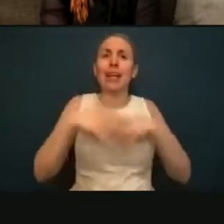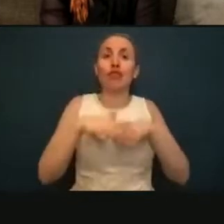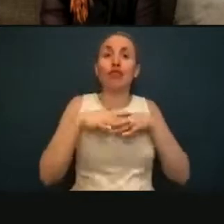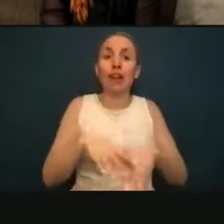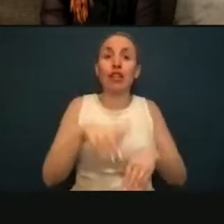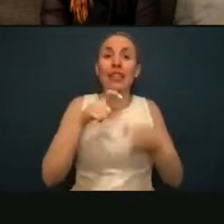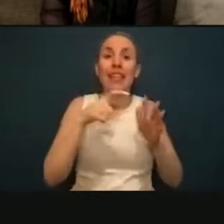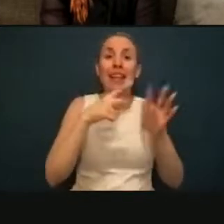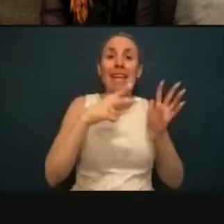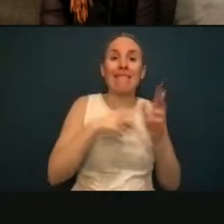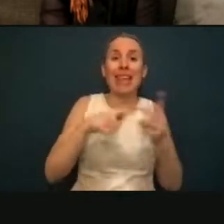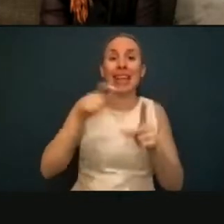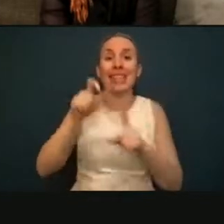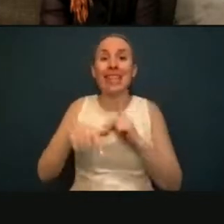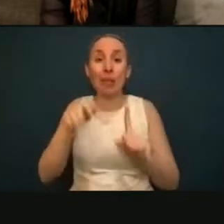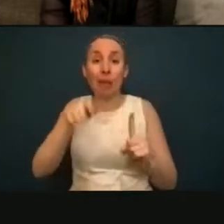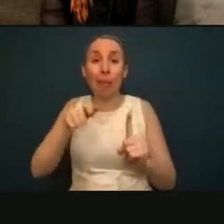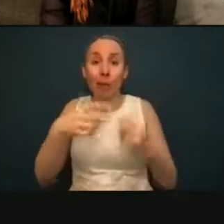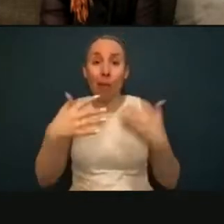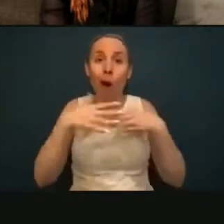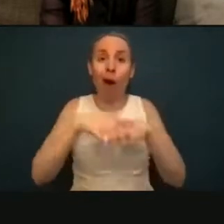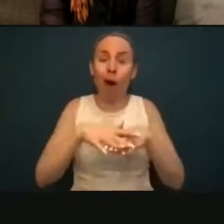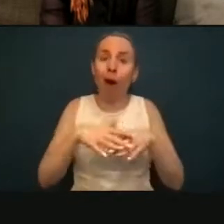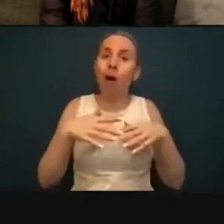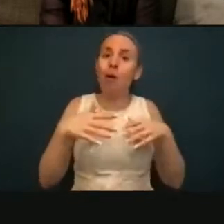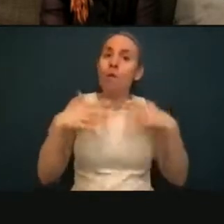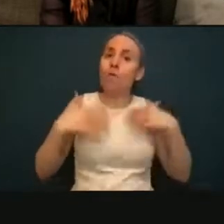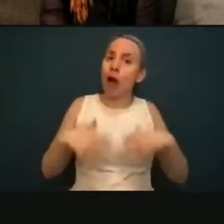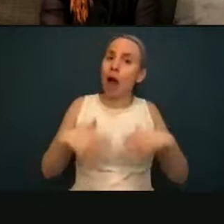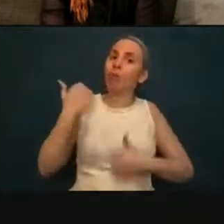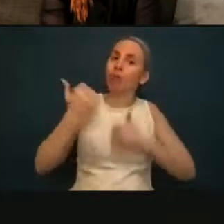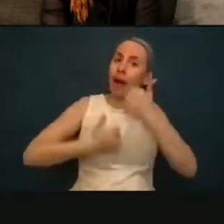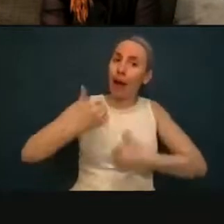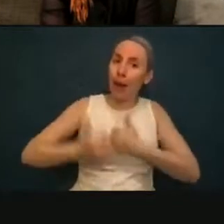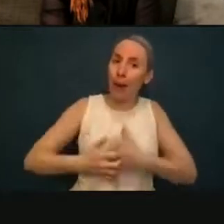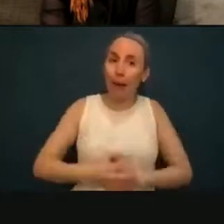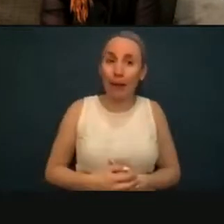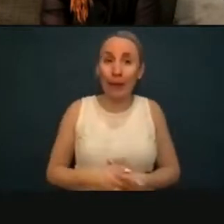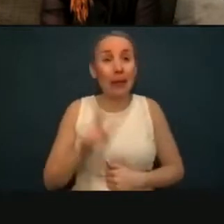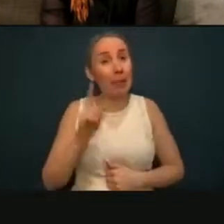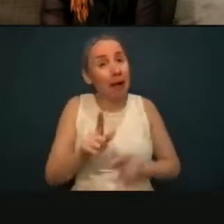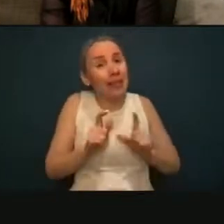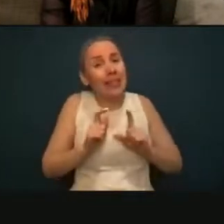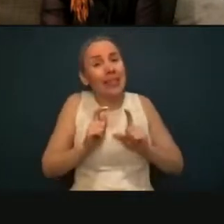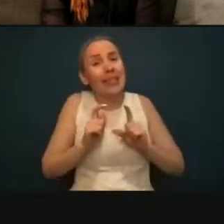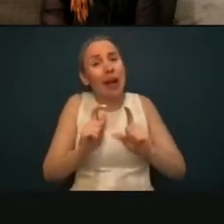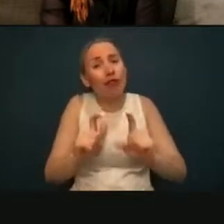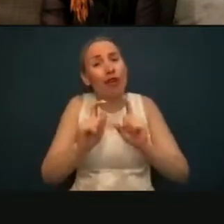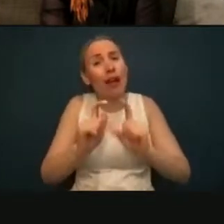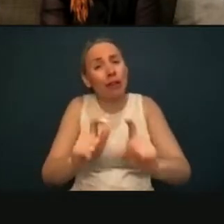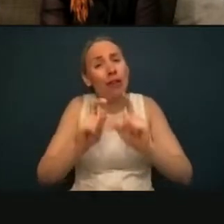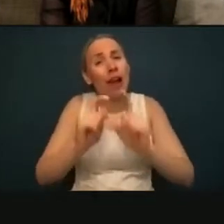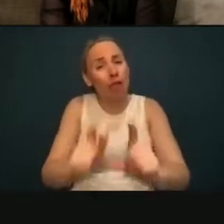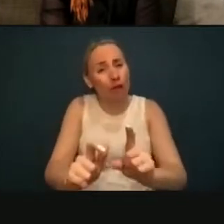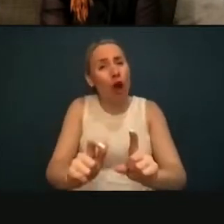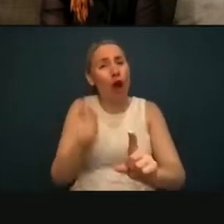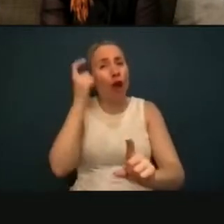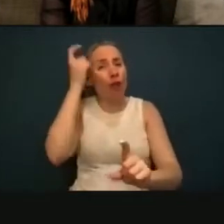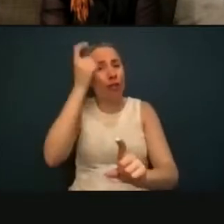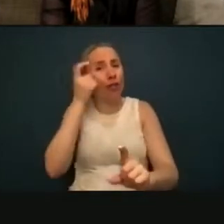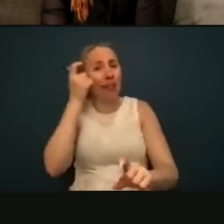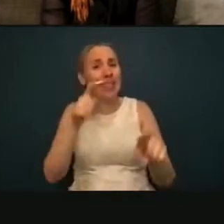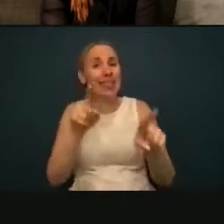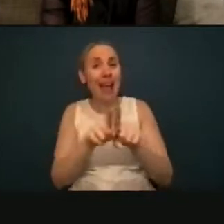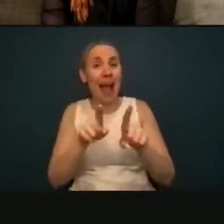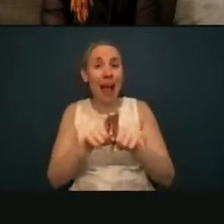people. And I'm really proud of that position. There just needs to be continued thought. The 7 principles, I think, offer a